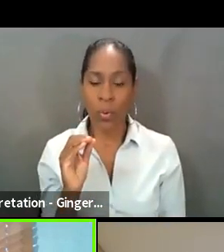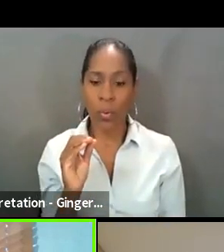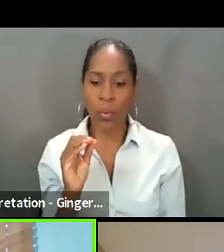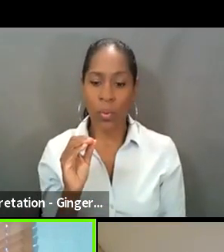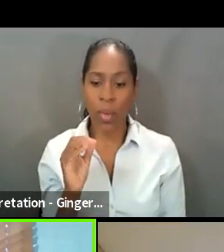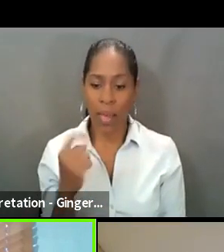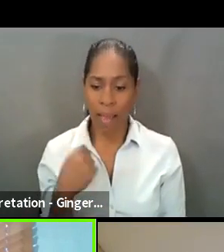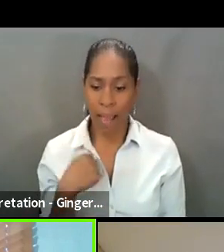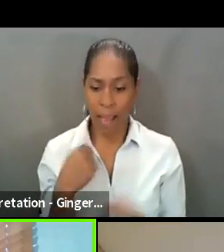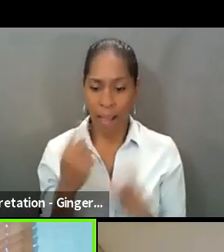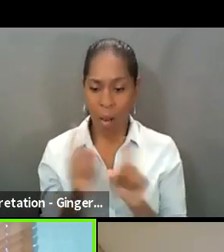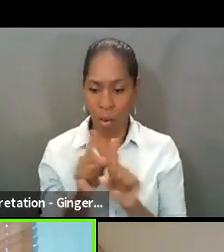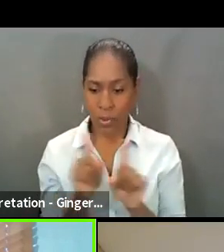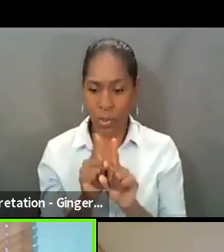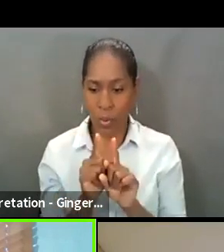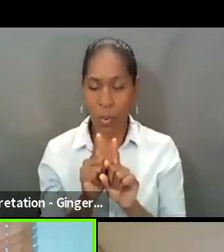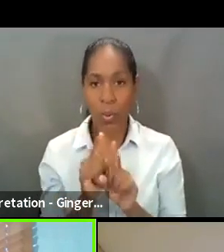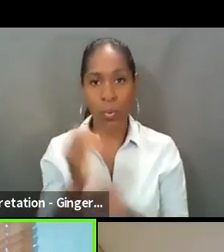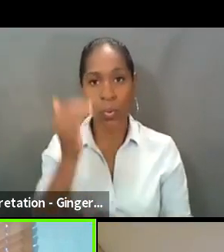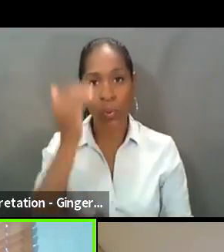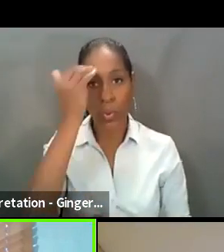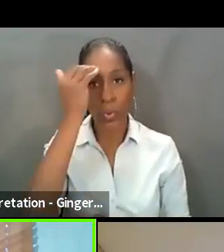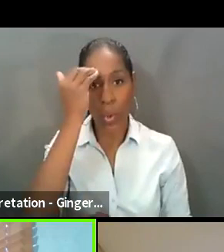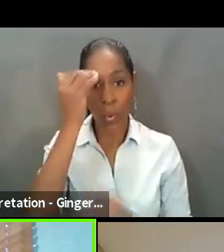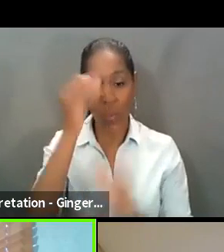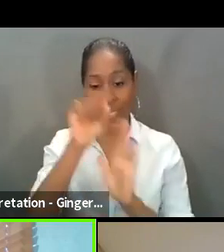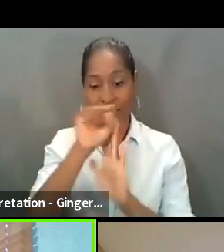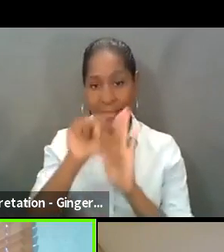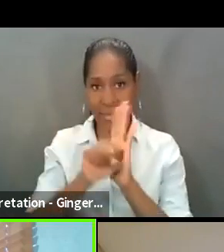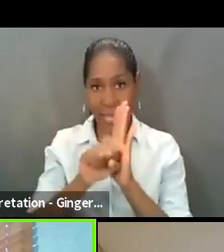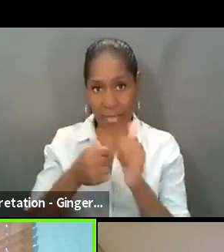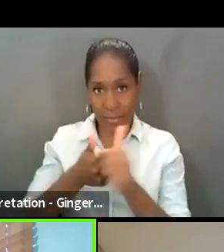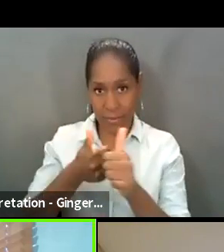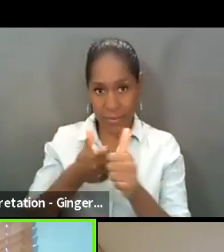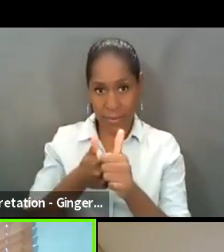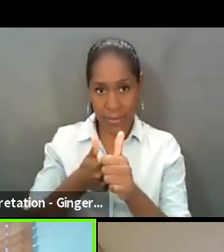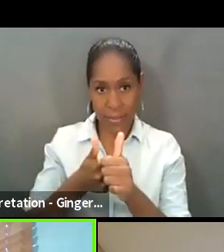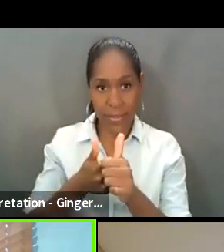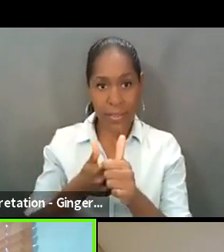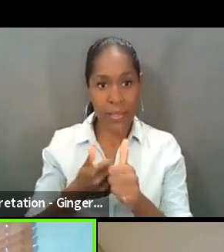I also know that this state has